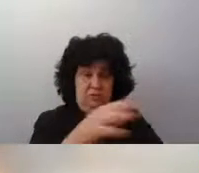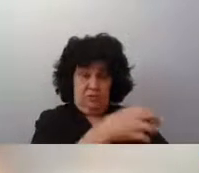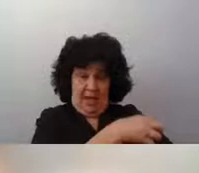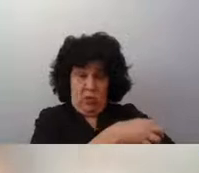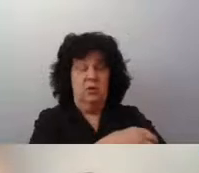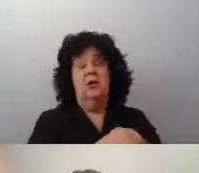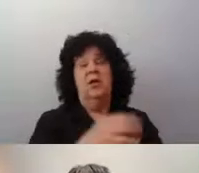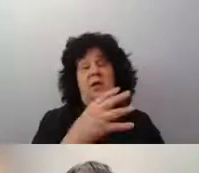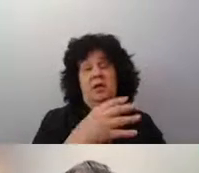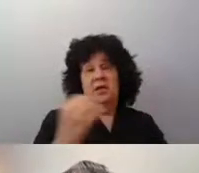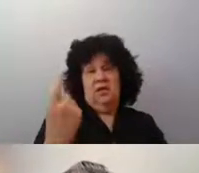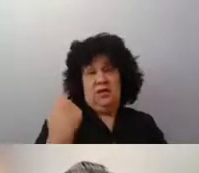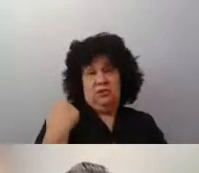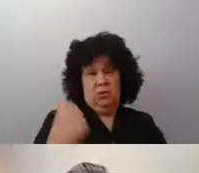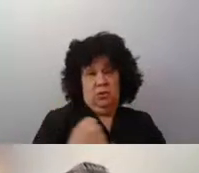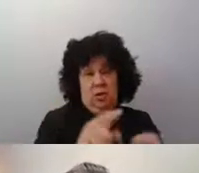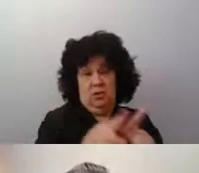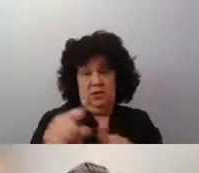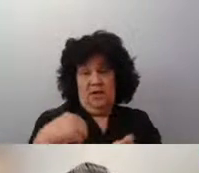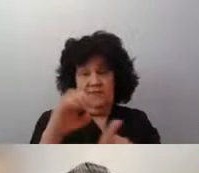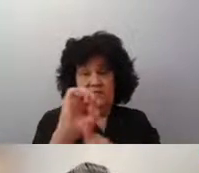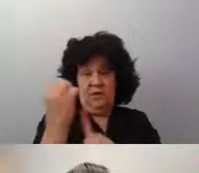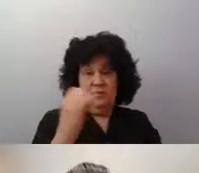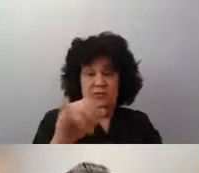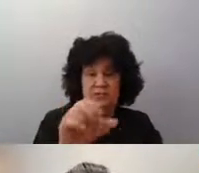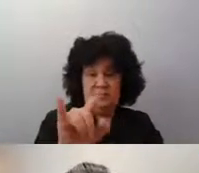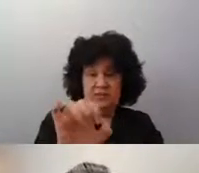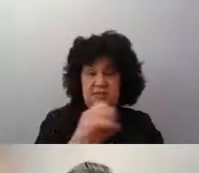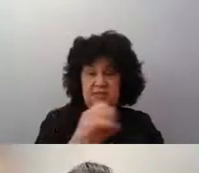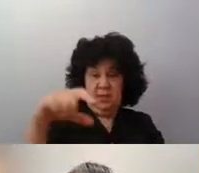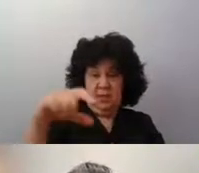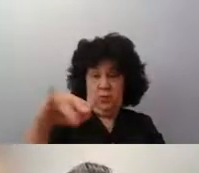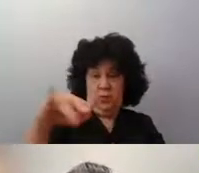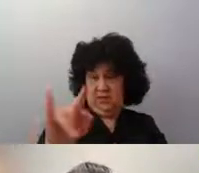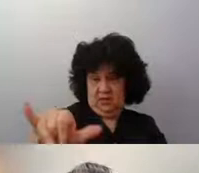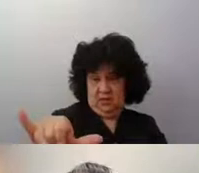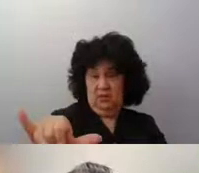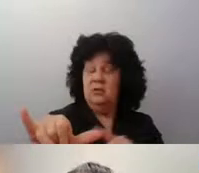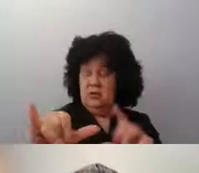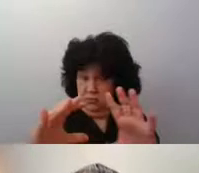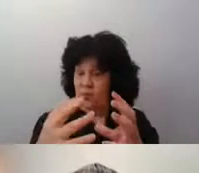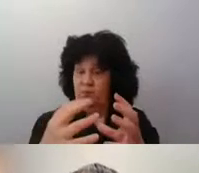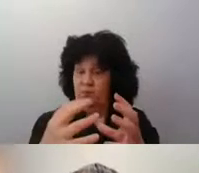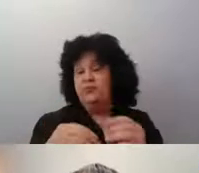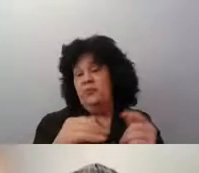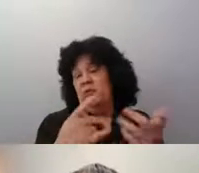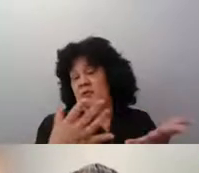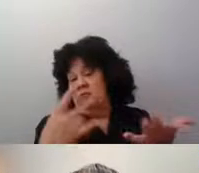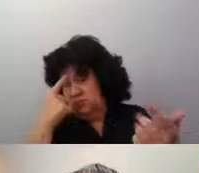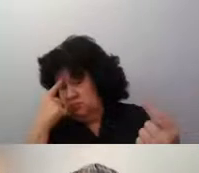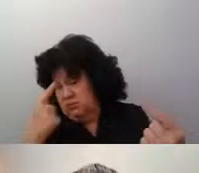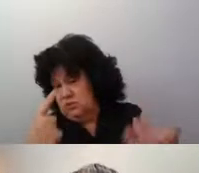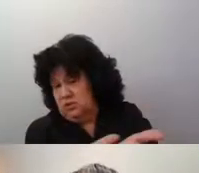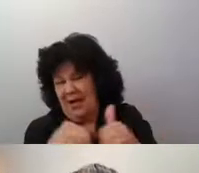about. Last year, we also had environmental justice and equity task group, really grappling with how do you engage better